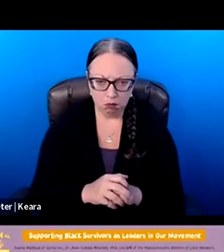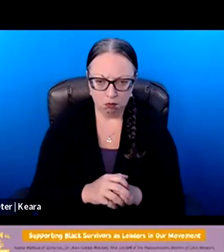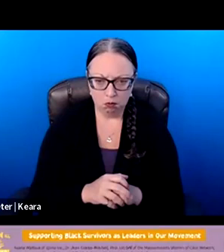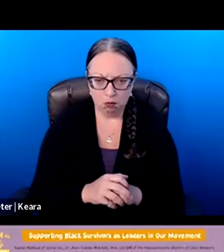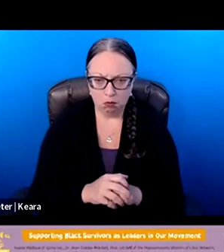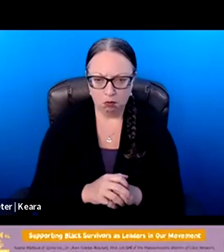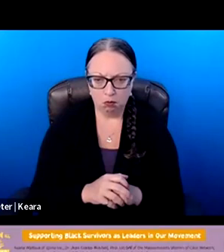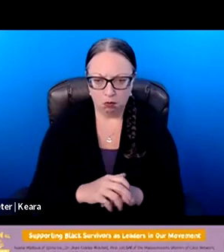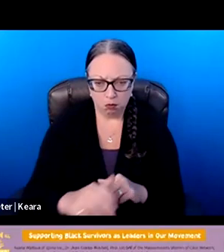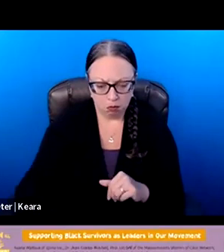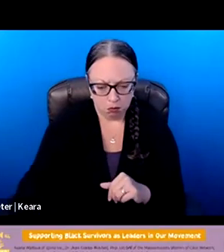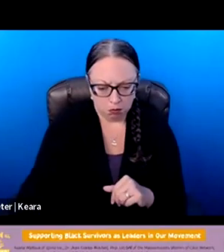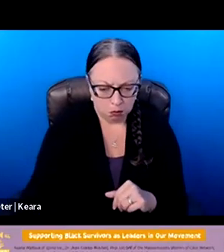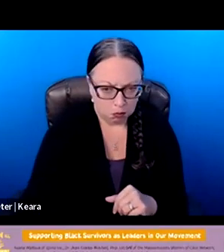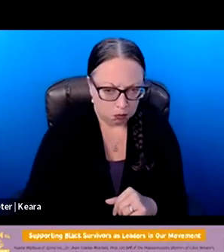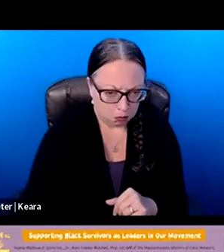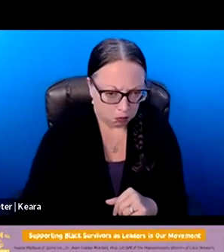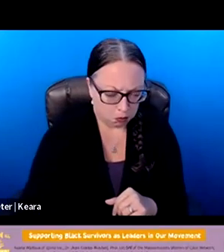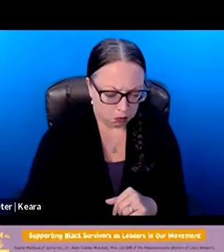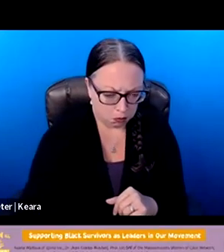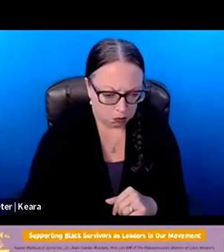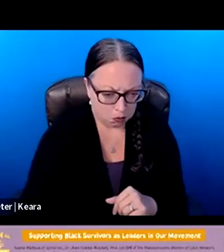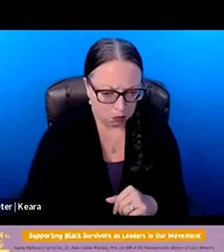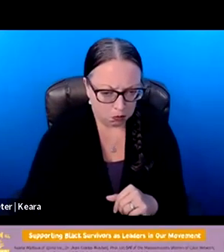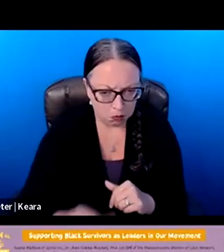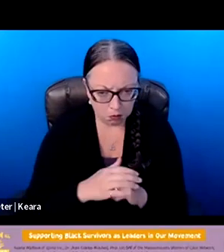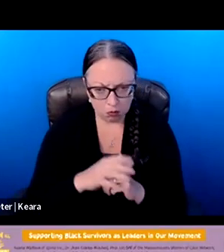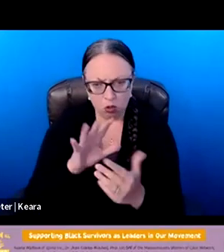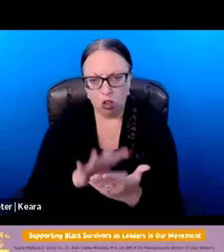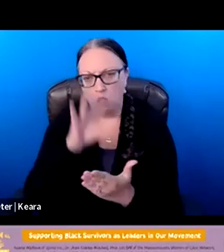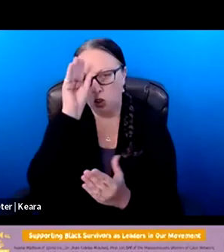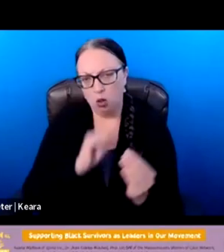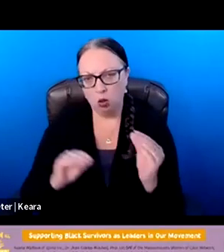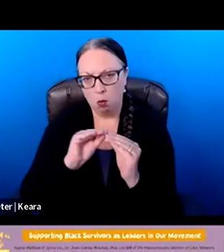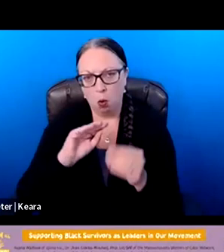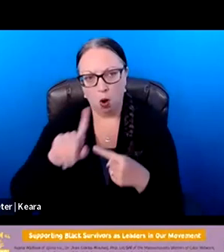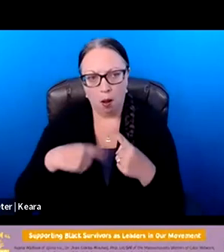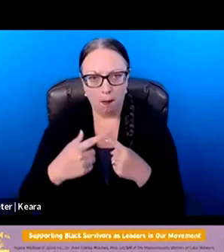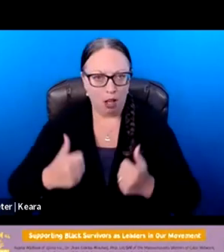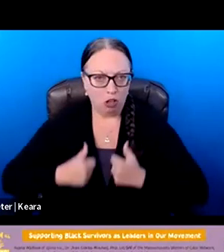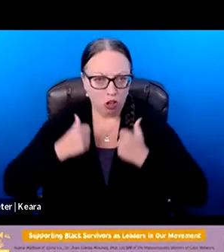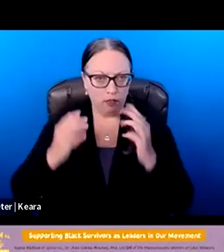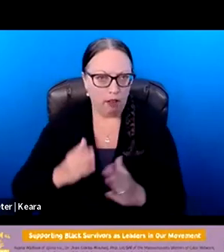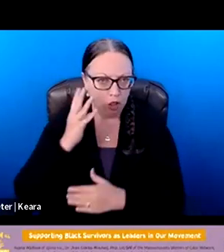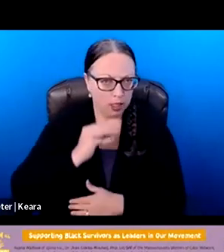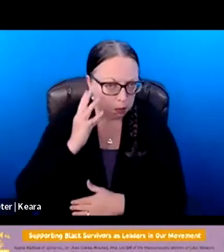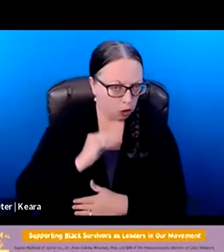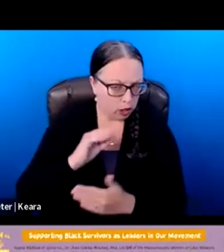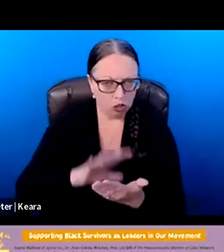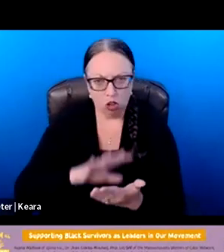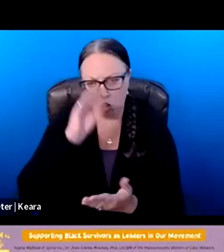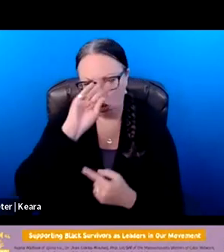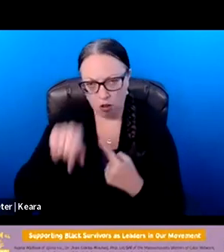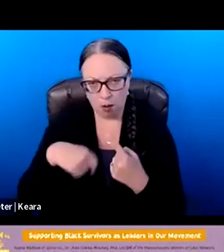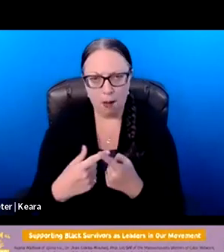I would say tangible things is to learn more about survivors' experiences and learn more about the work in general, gender-based violence.